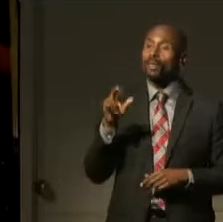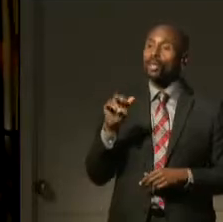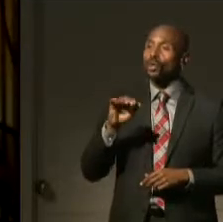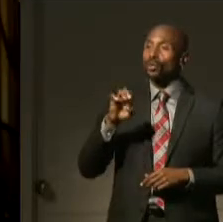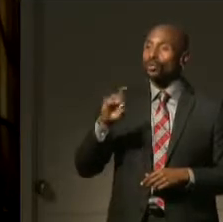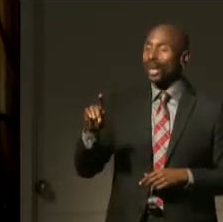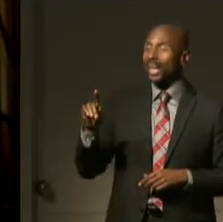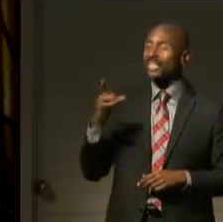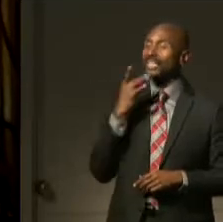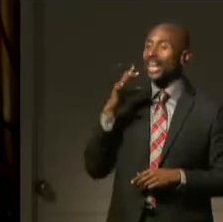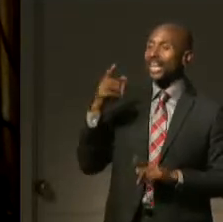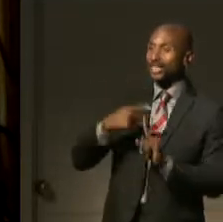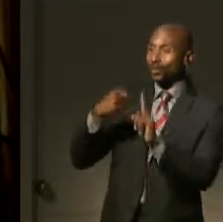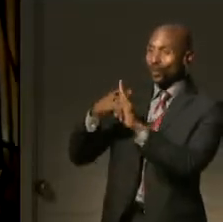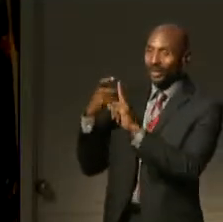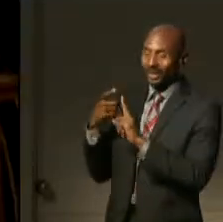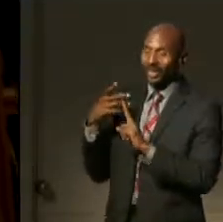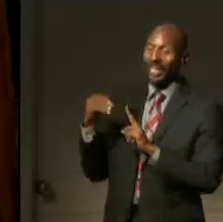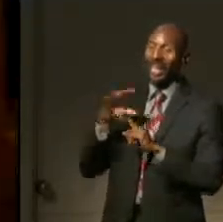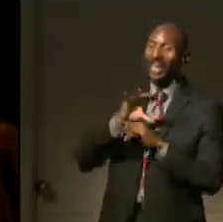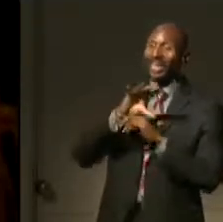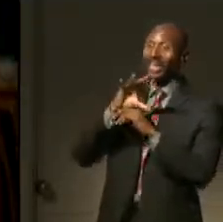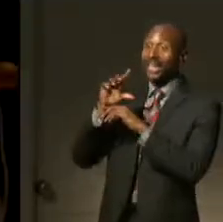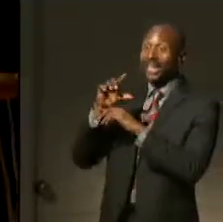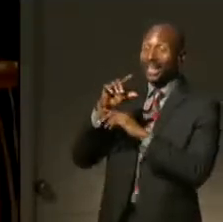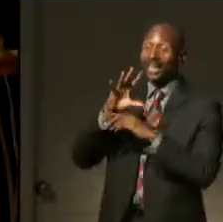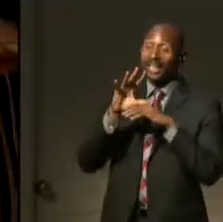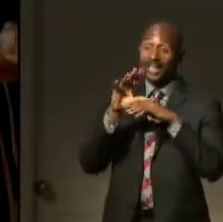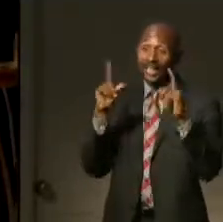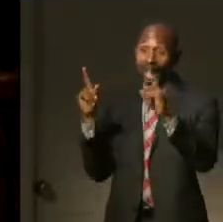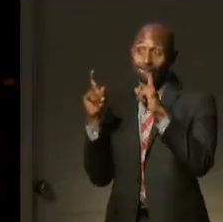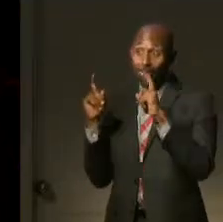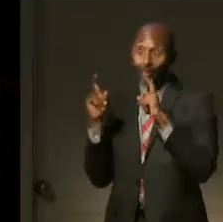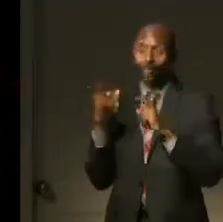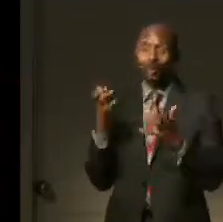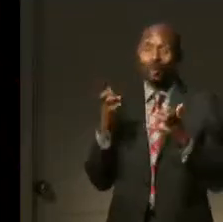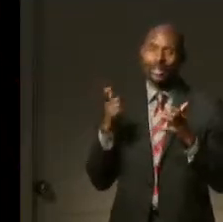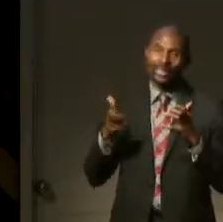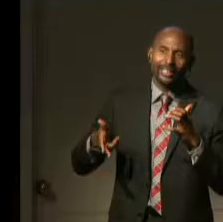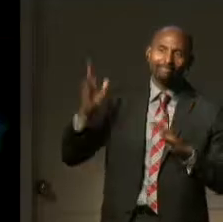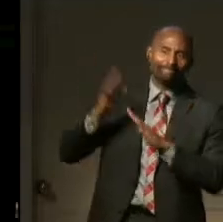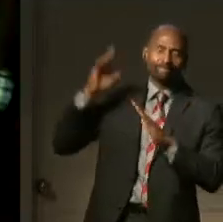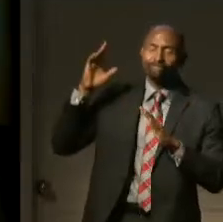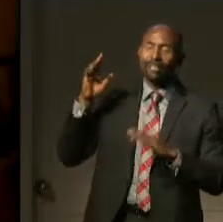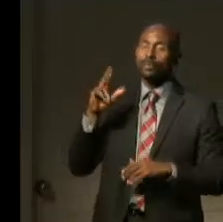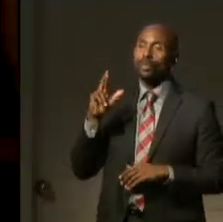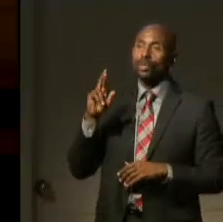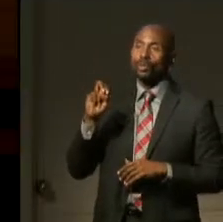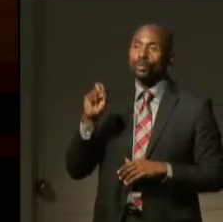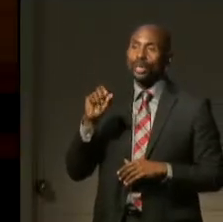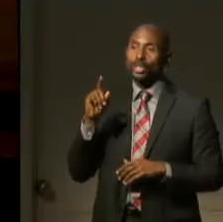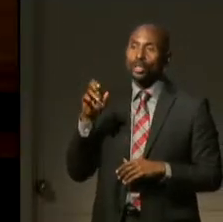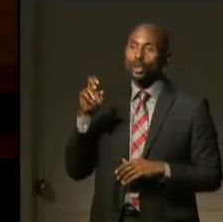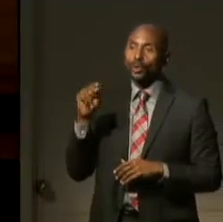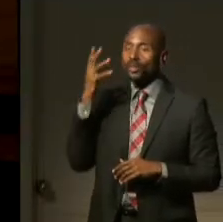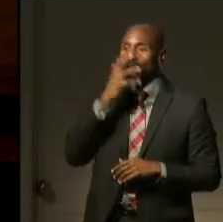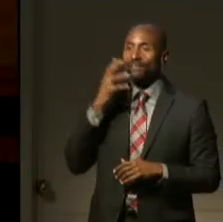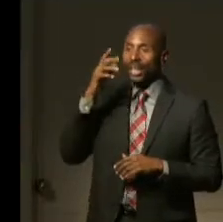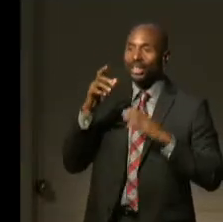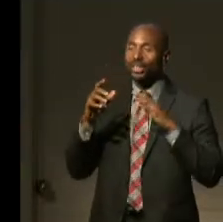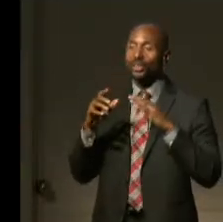and cameras. And the idea was to try to get the highest resolution facial scan that you could get